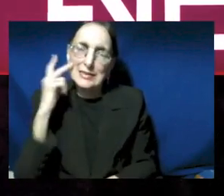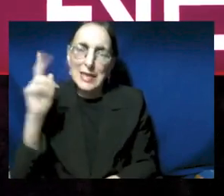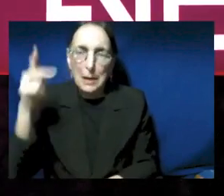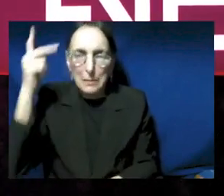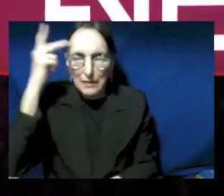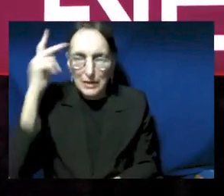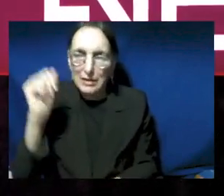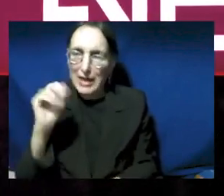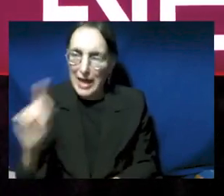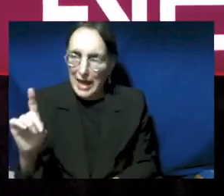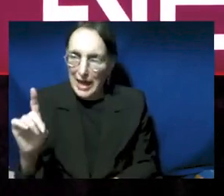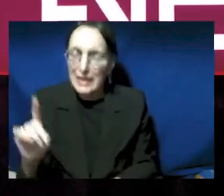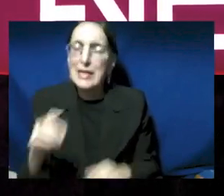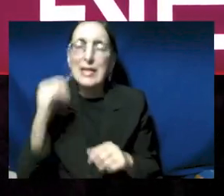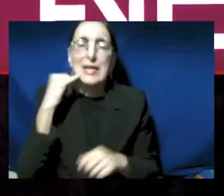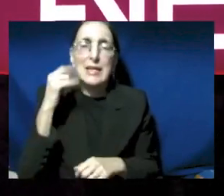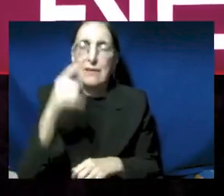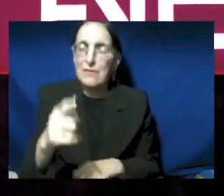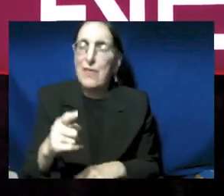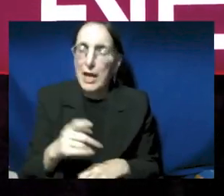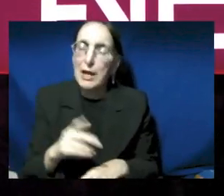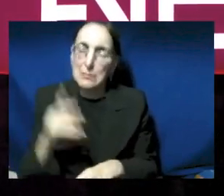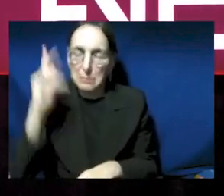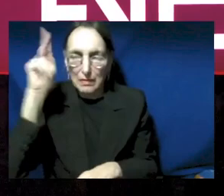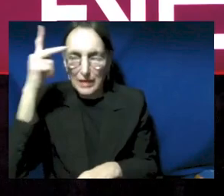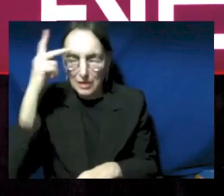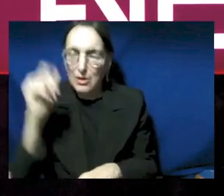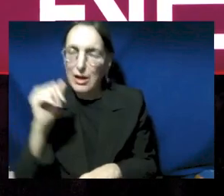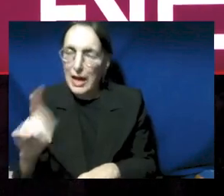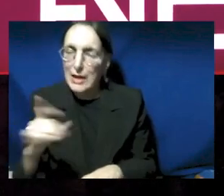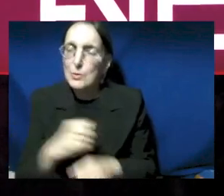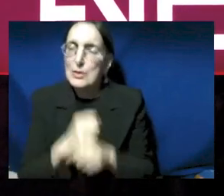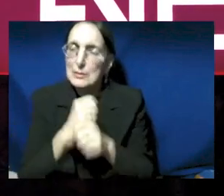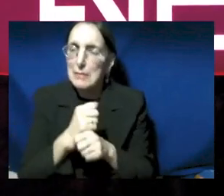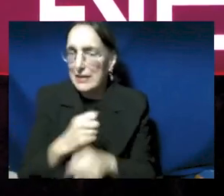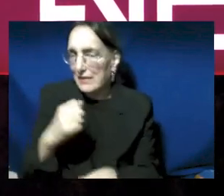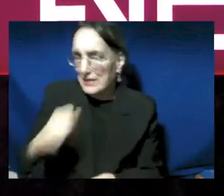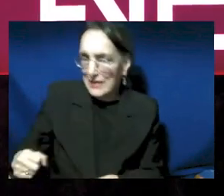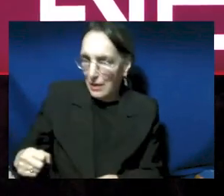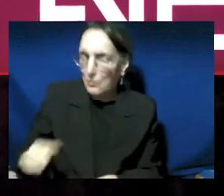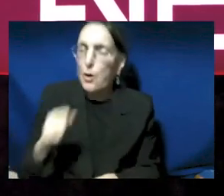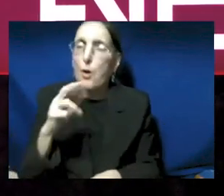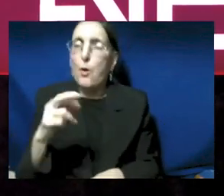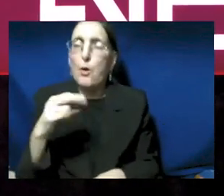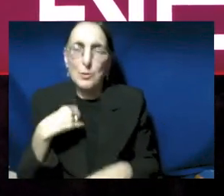the South or if they were made outside the South. It could be something as simple as the way that people say y'all.